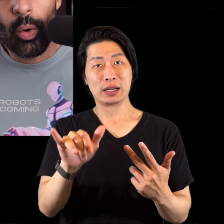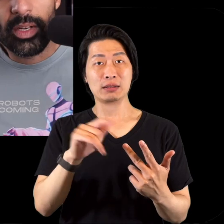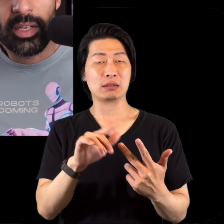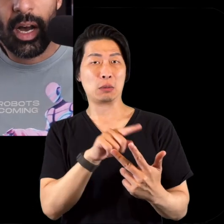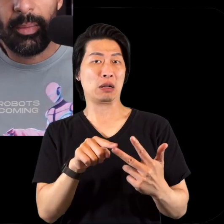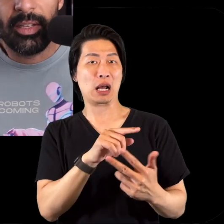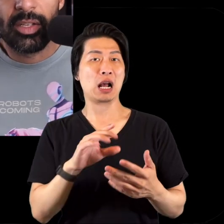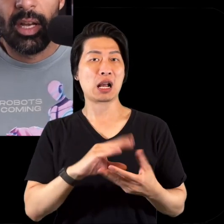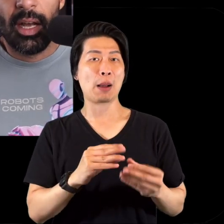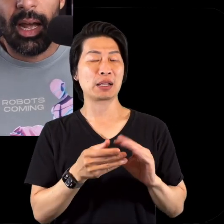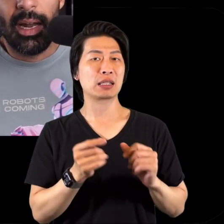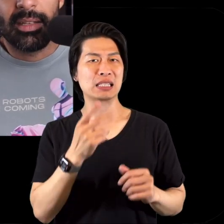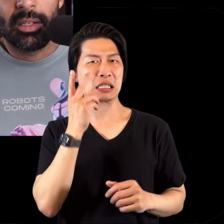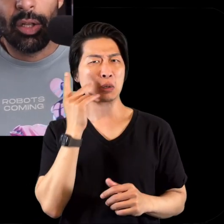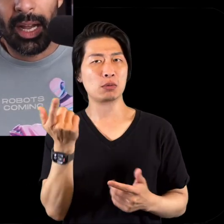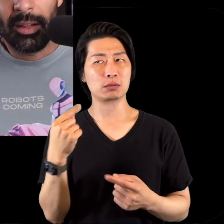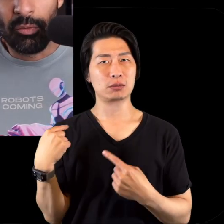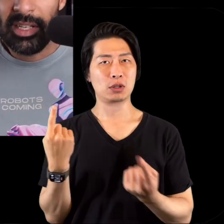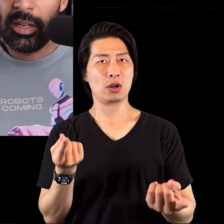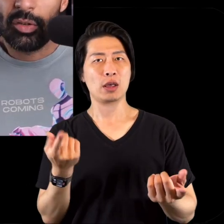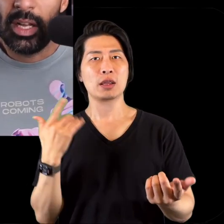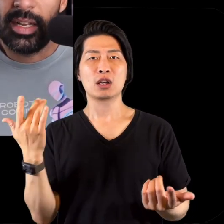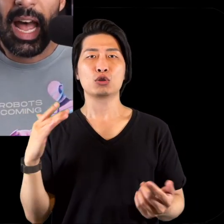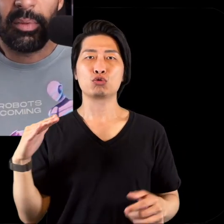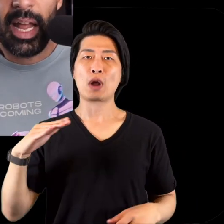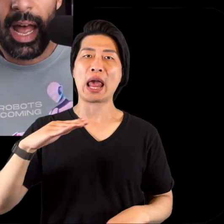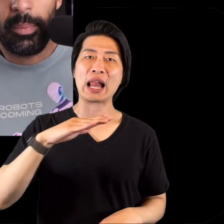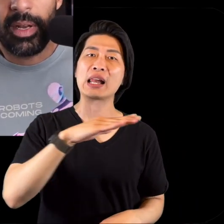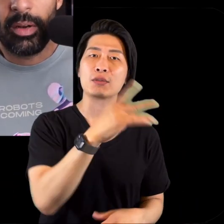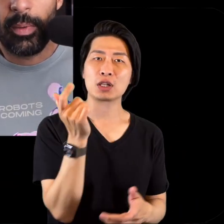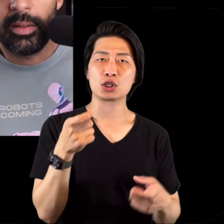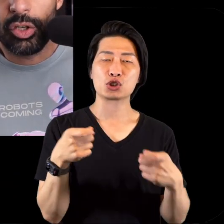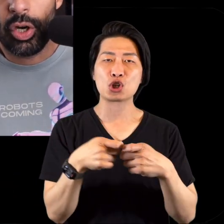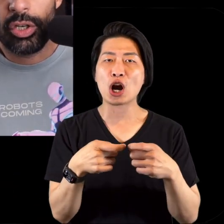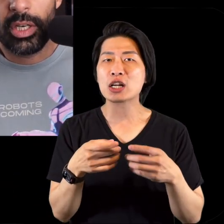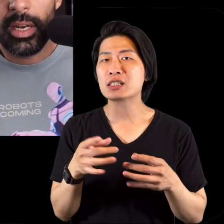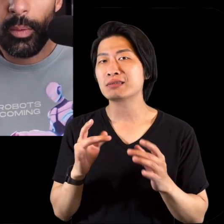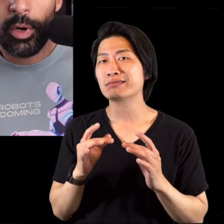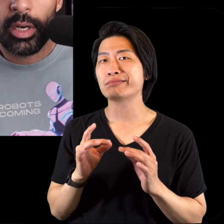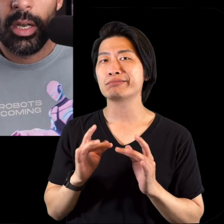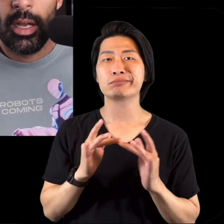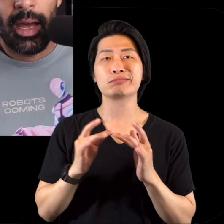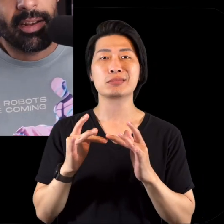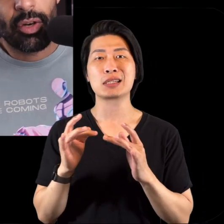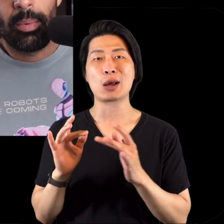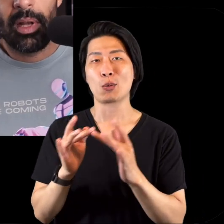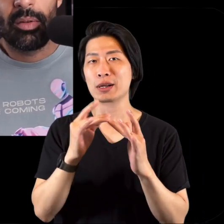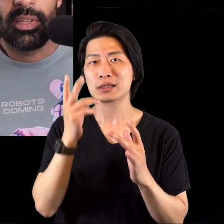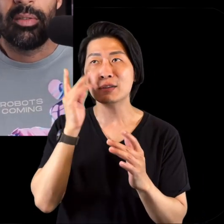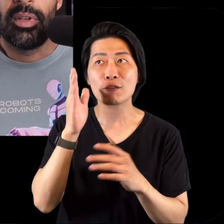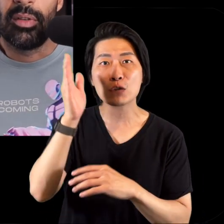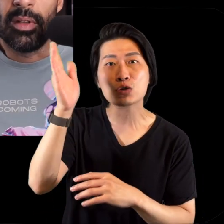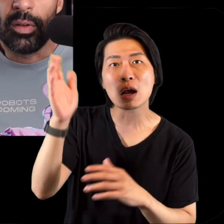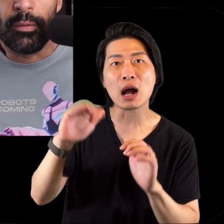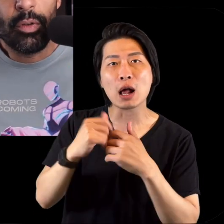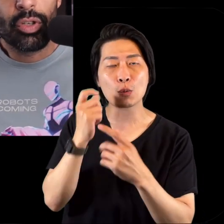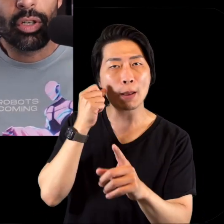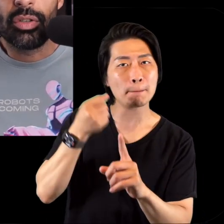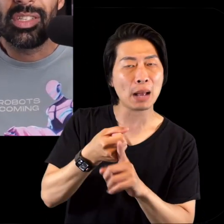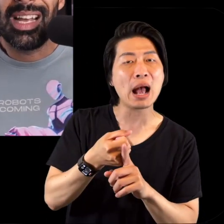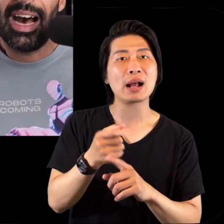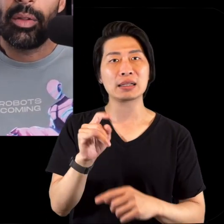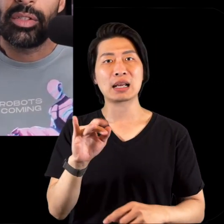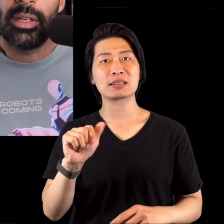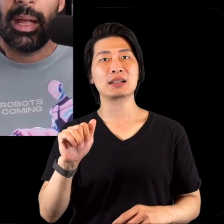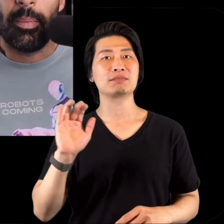and Corey's comments, and let's look at the recent trends that have been happening around the charging network and extrapolate those out into the future